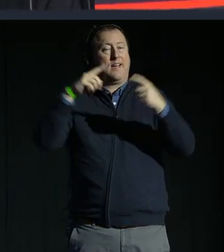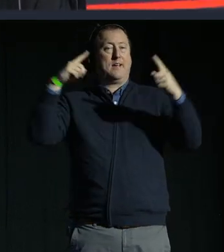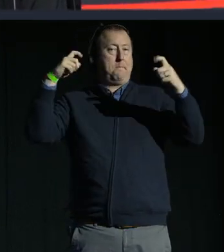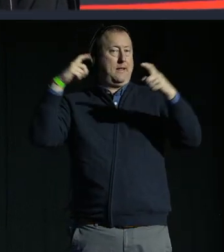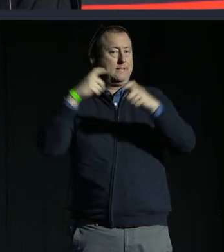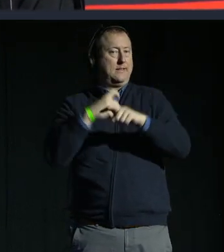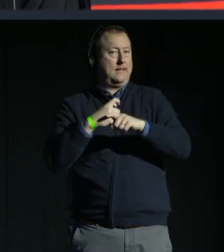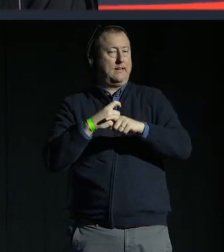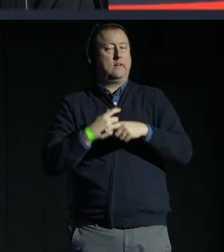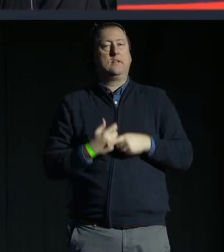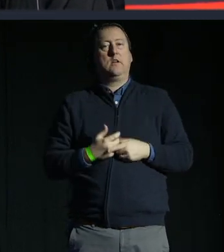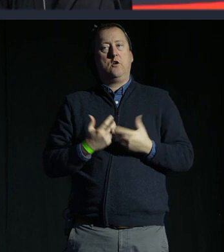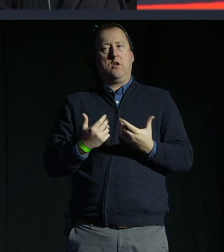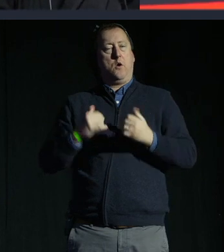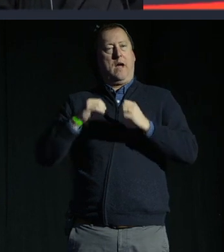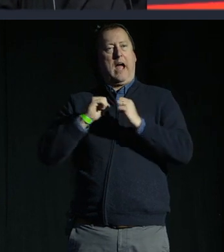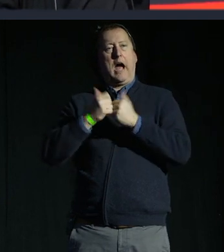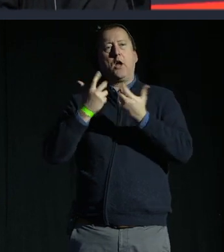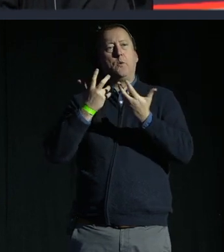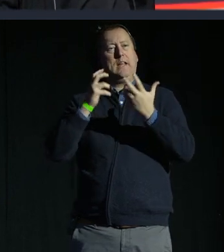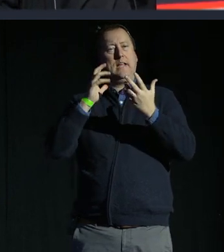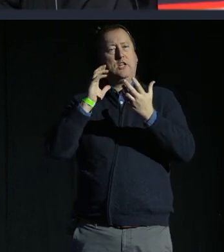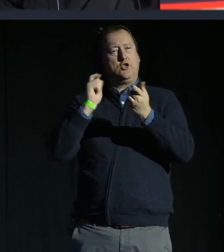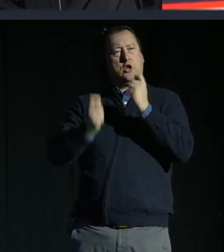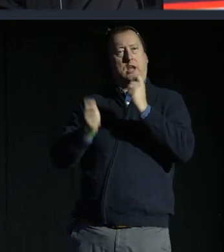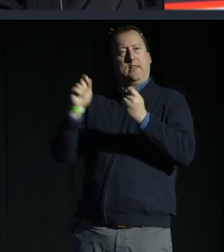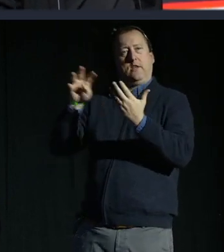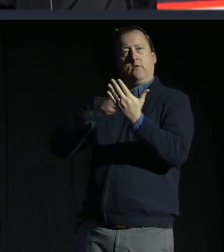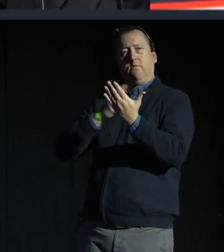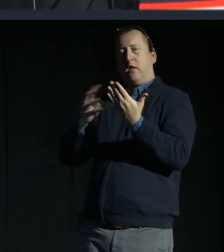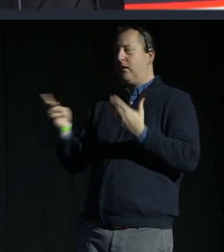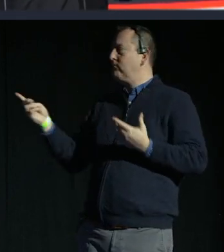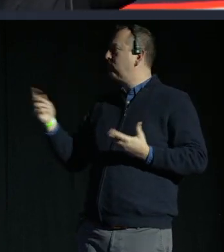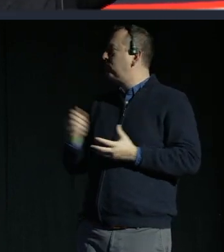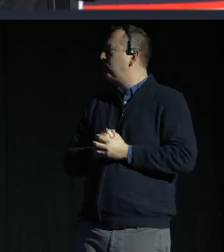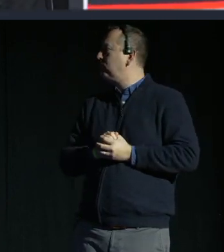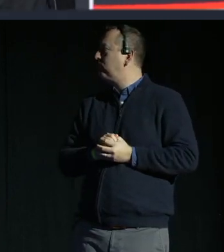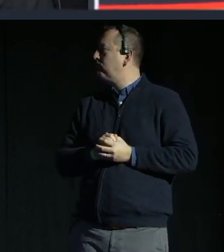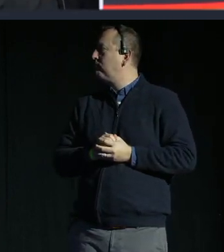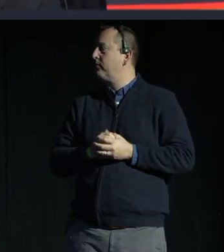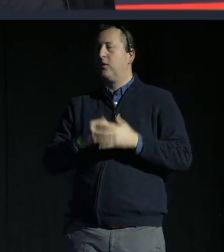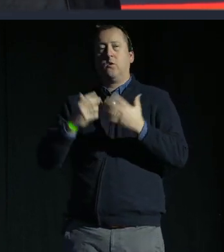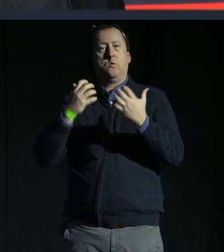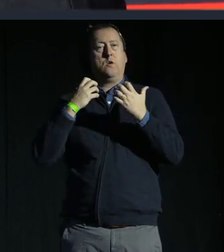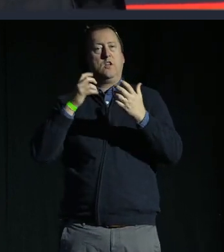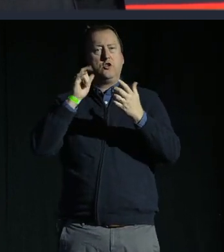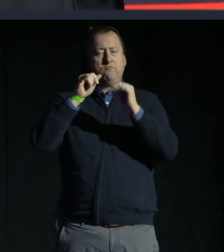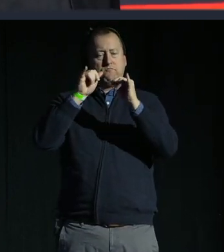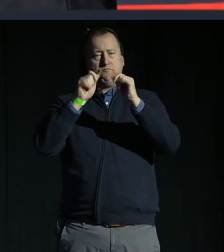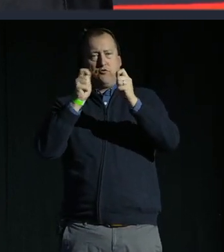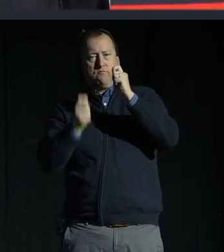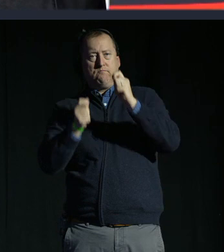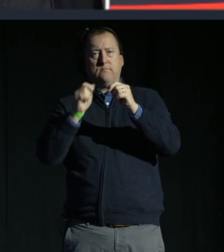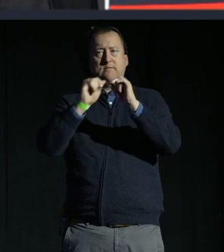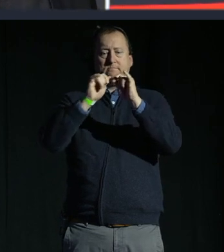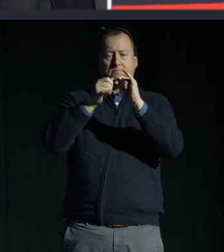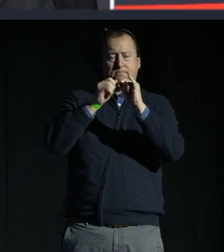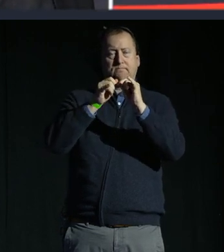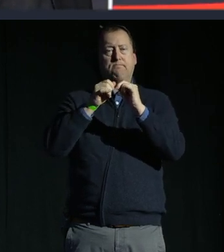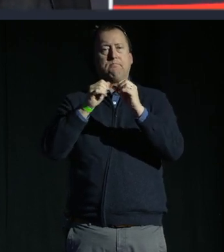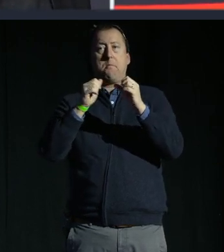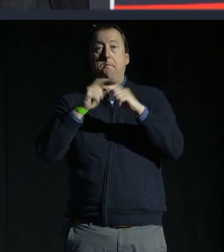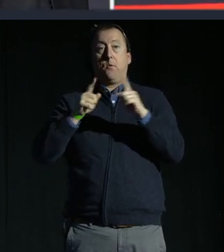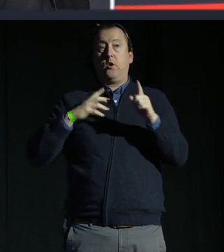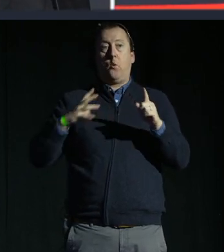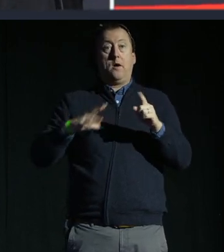is, how do we flatten this line? How do we make our DBT investment scale without having complexity spiral